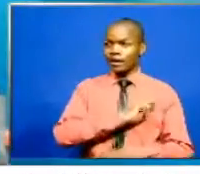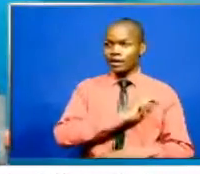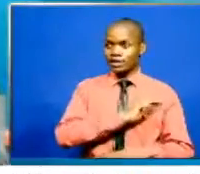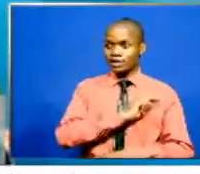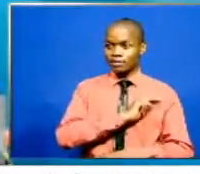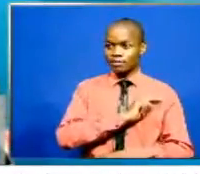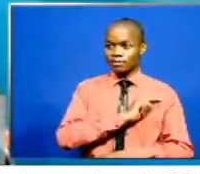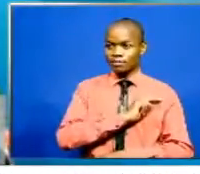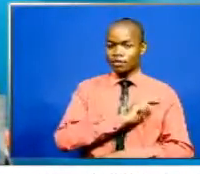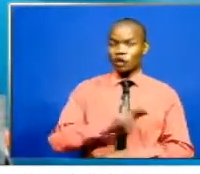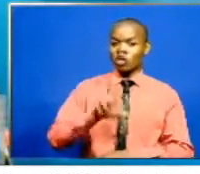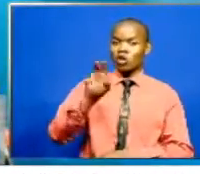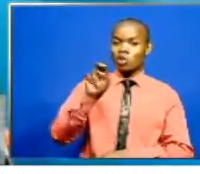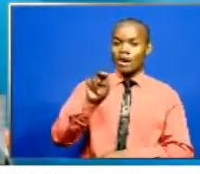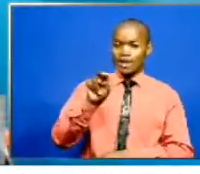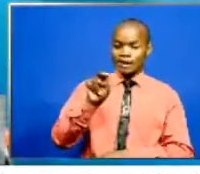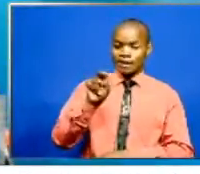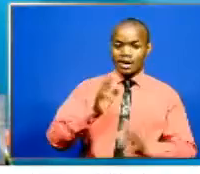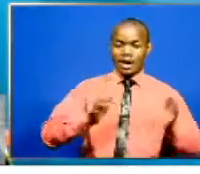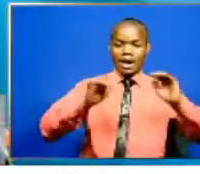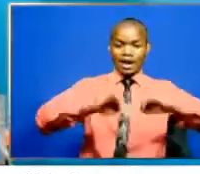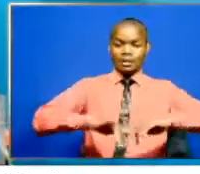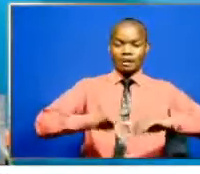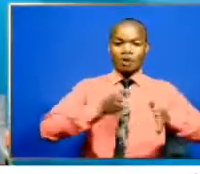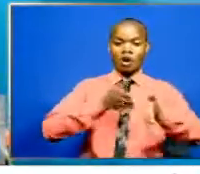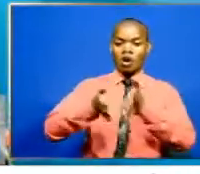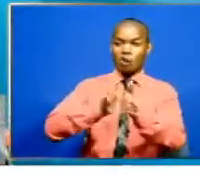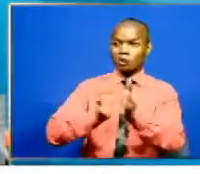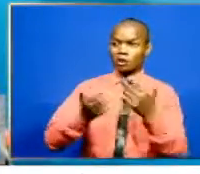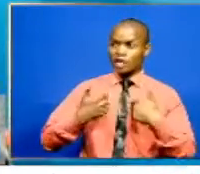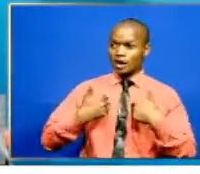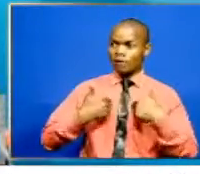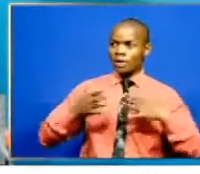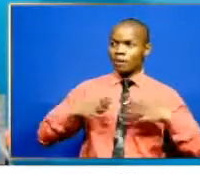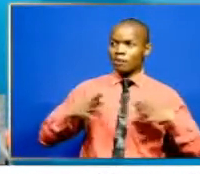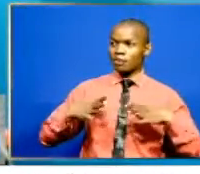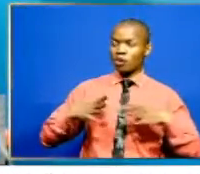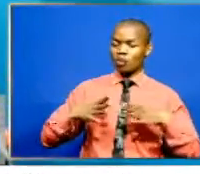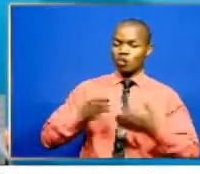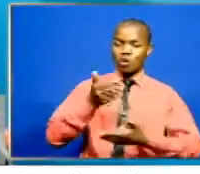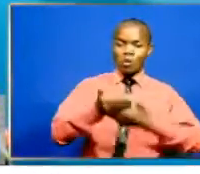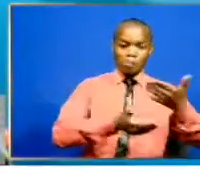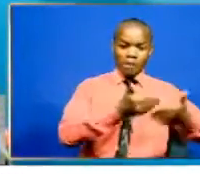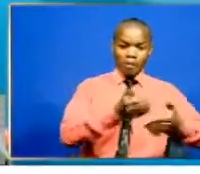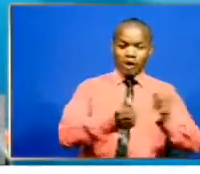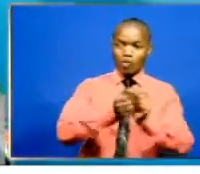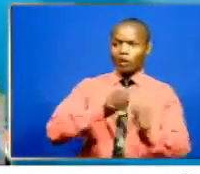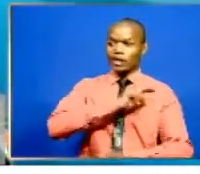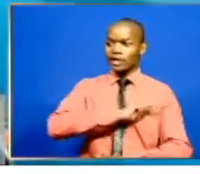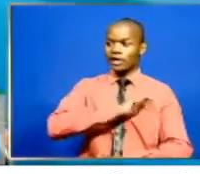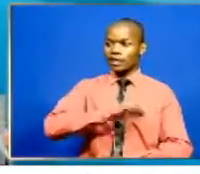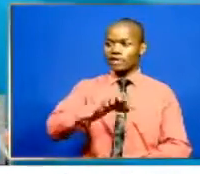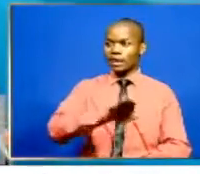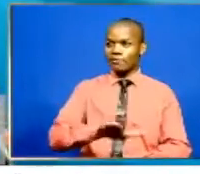offers an opportunity for people to make peace with nature. Mm-hmm.